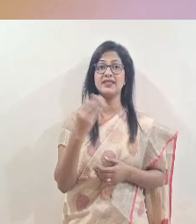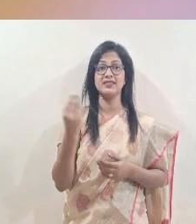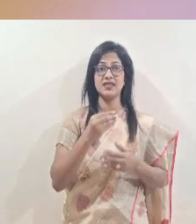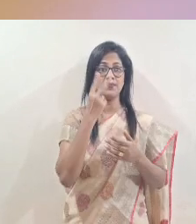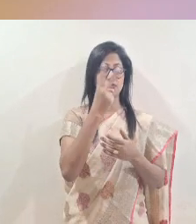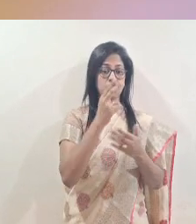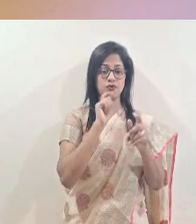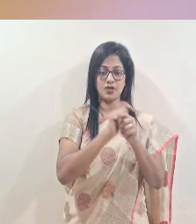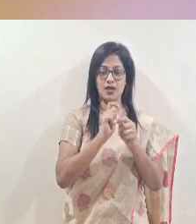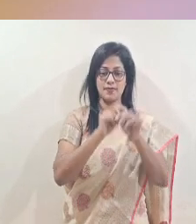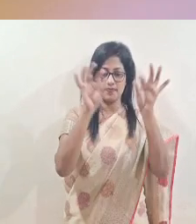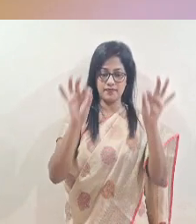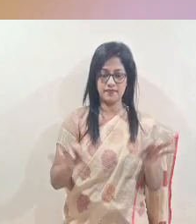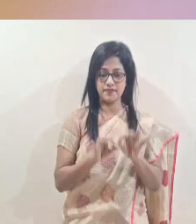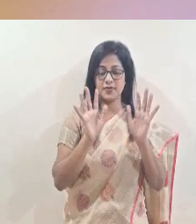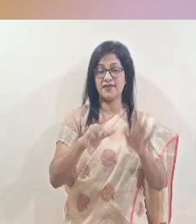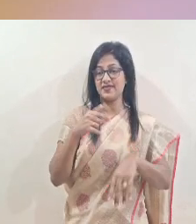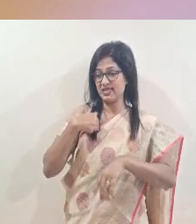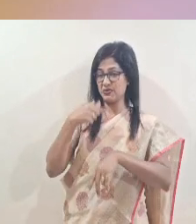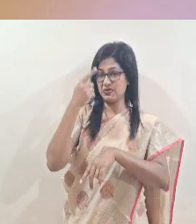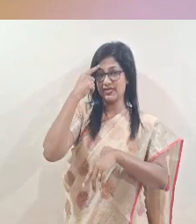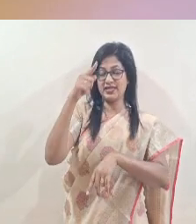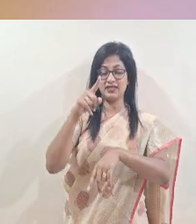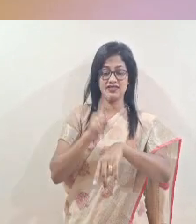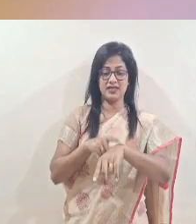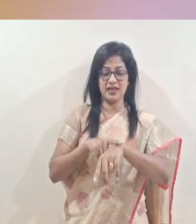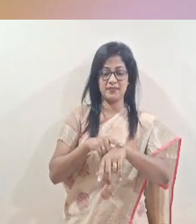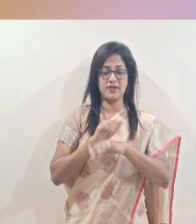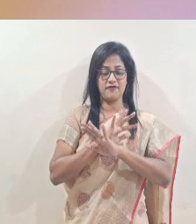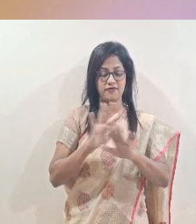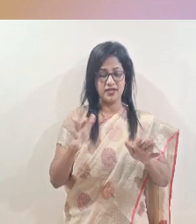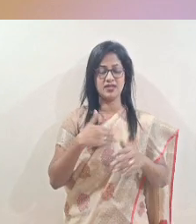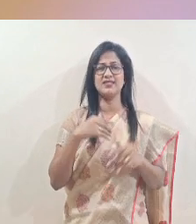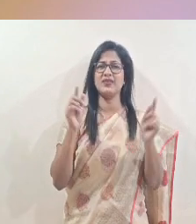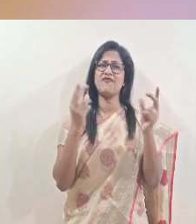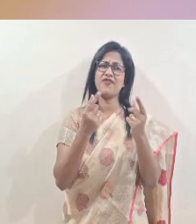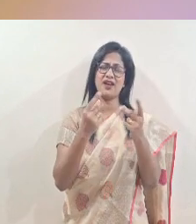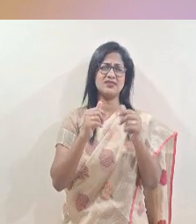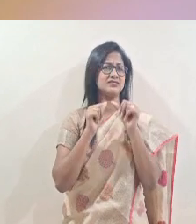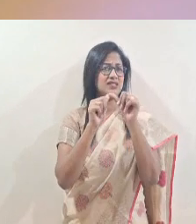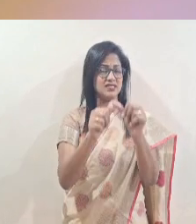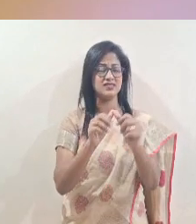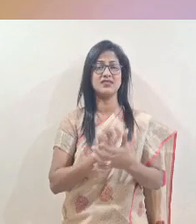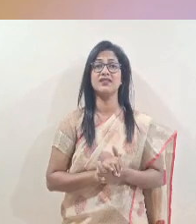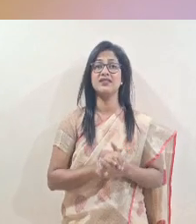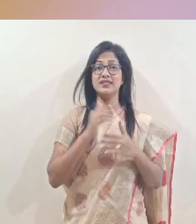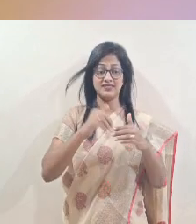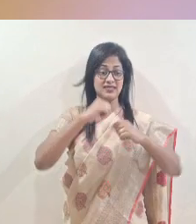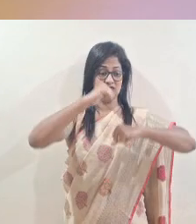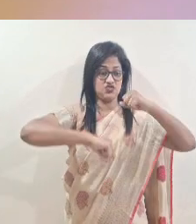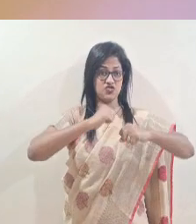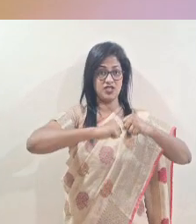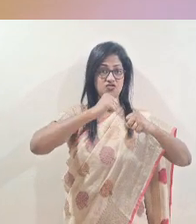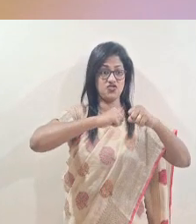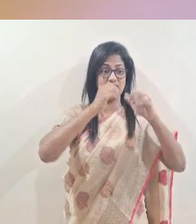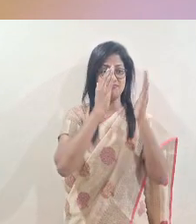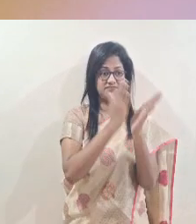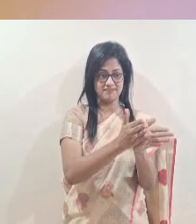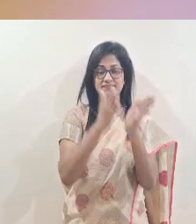2 frameworks that we Yeah, I developed. think I'll pass it our on to time Sir. is up, so we'll just quickly let you know that each of these structure is a very